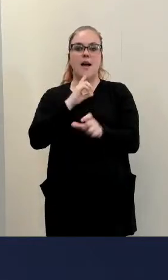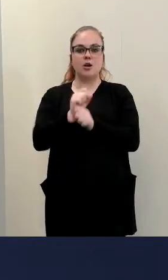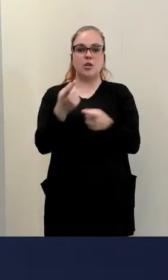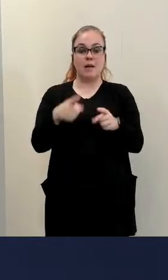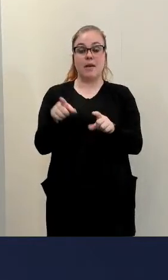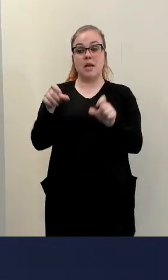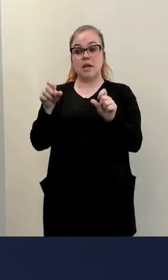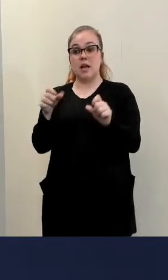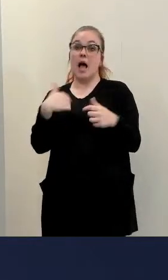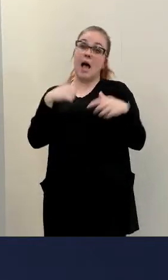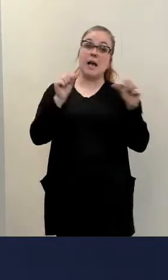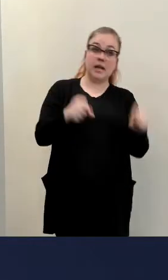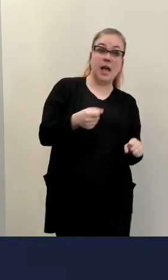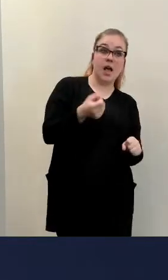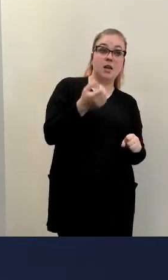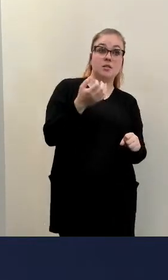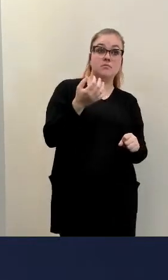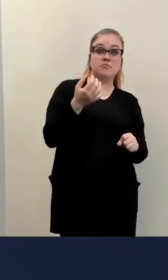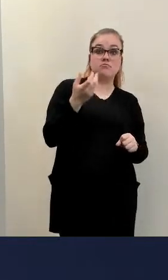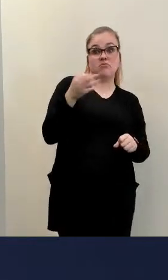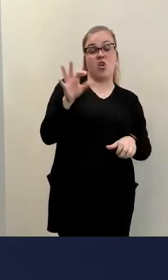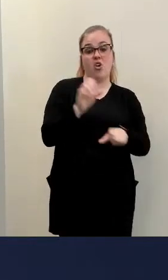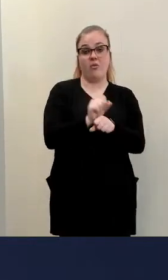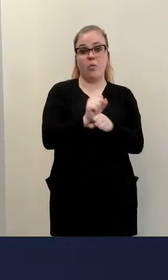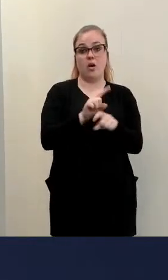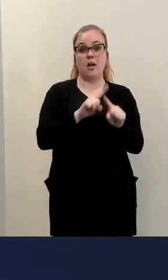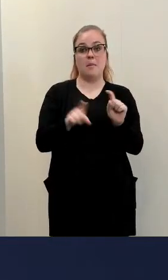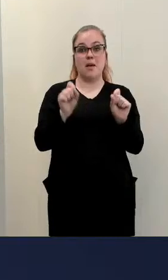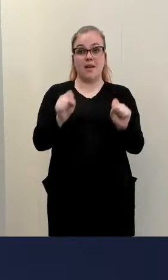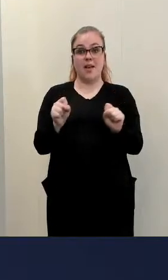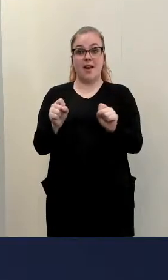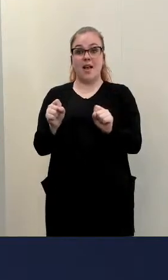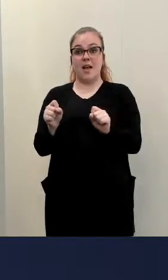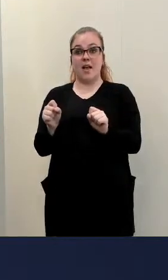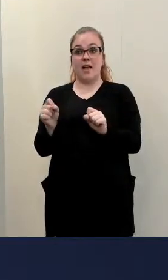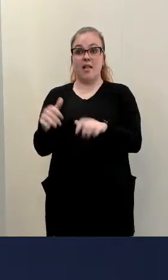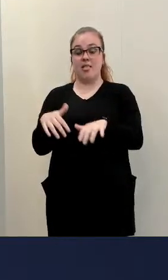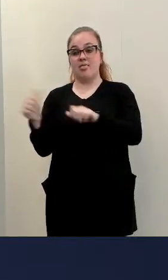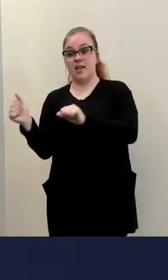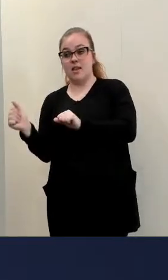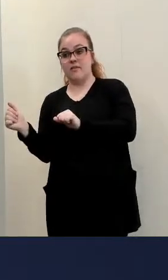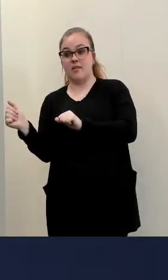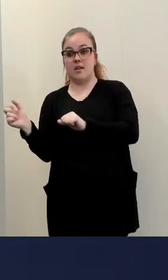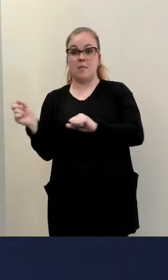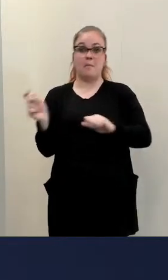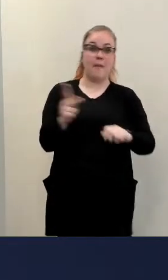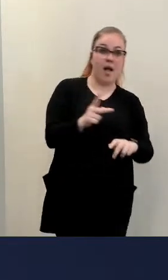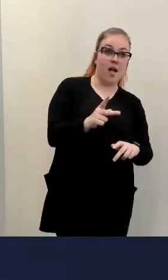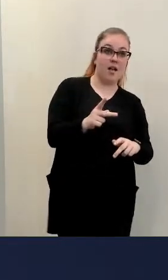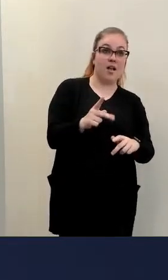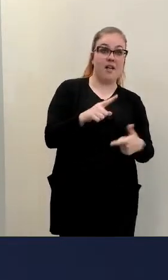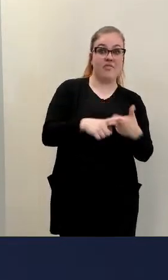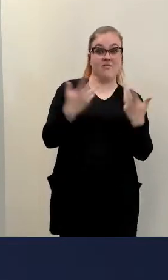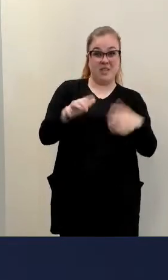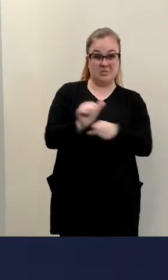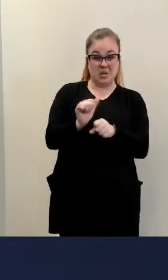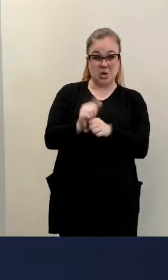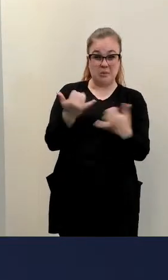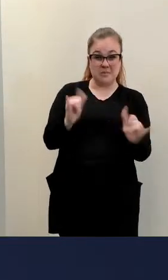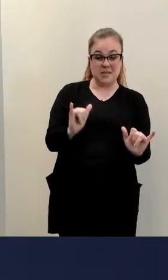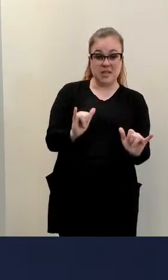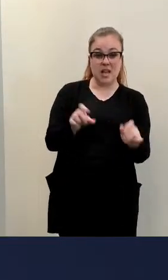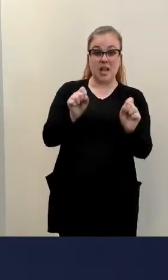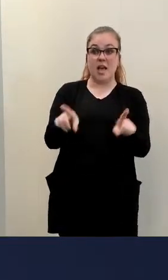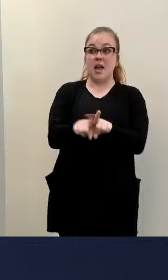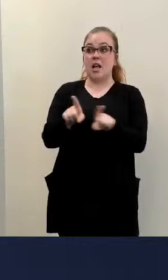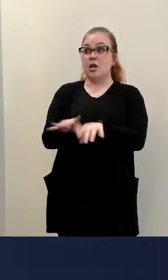I can take off for a cancer screening, but can I leave work and get to the doctor and be back in time to finish my job? Can I also go